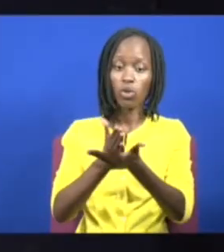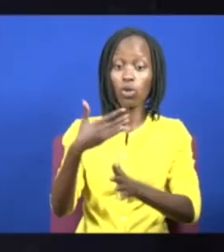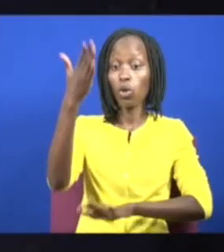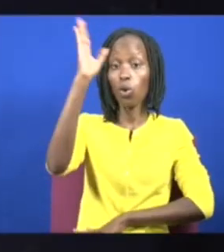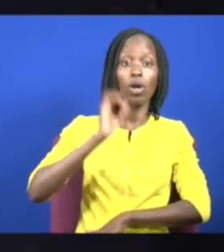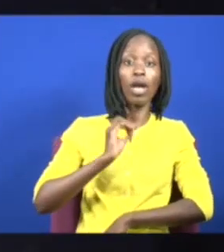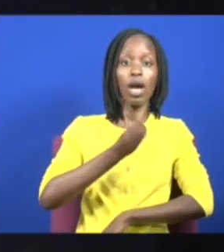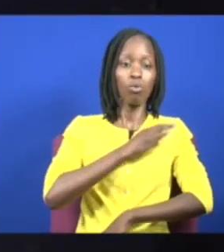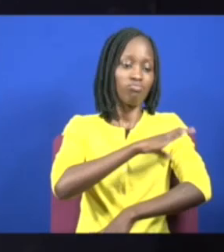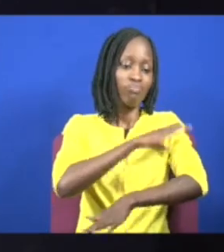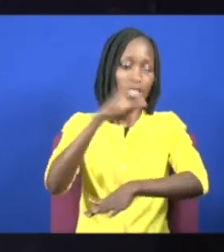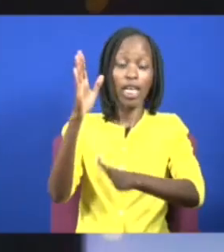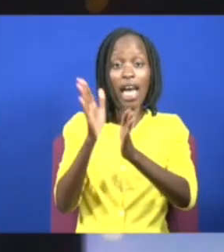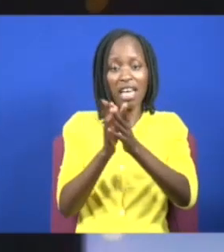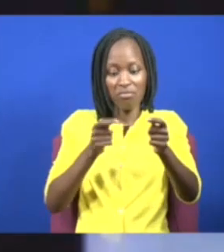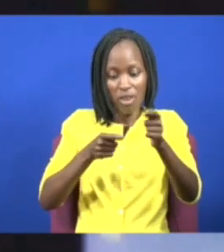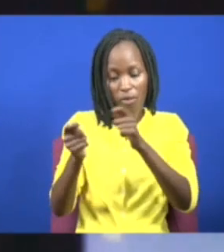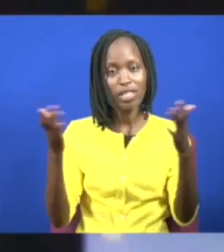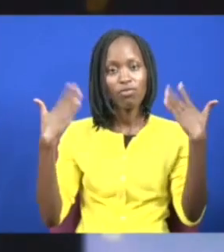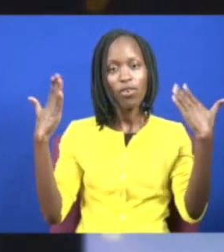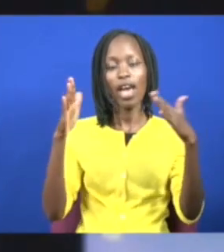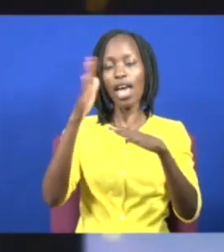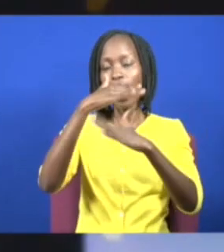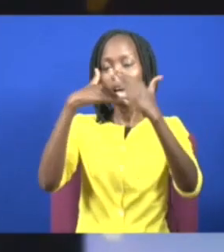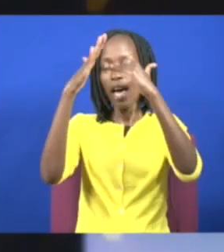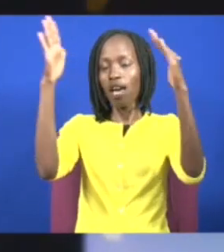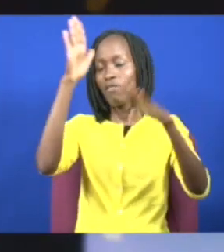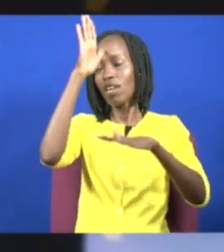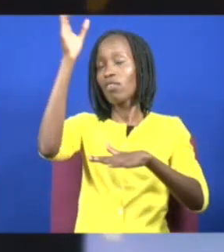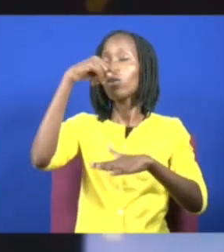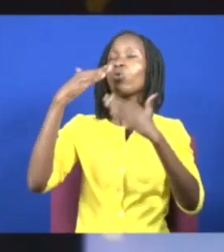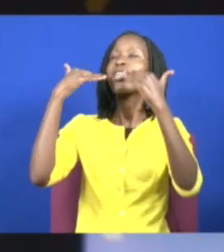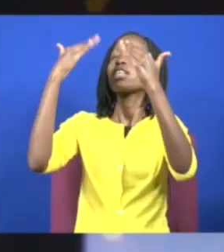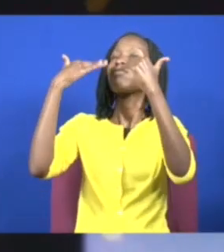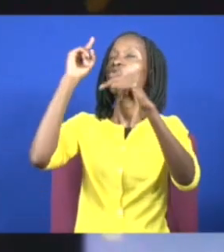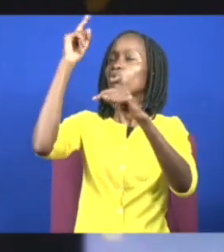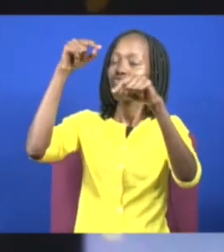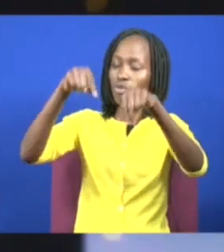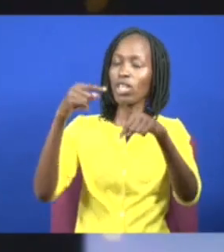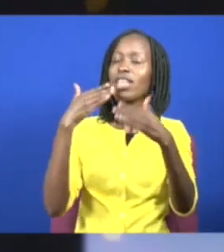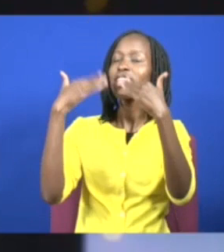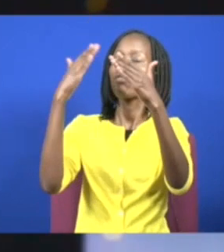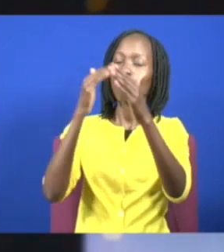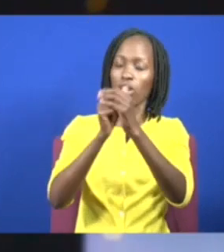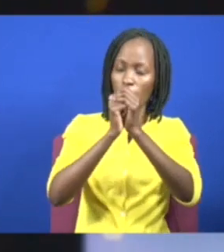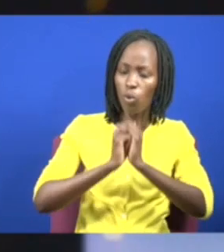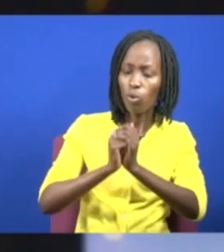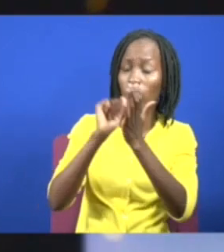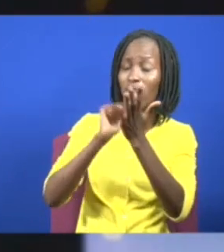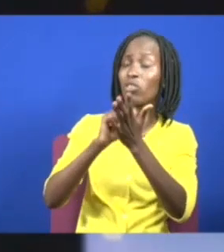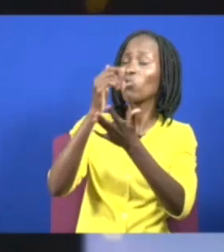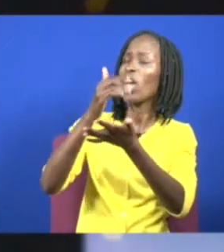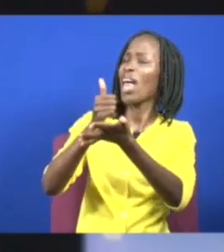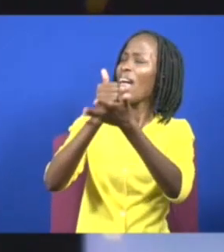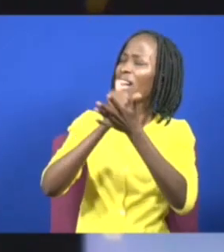Indeed, our God is a champion and he reigns forevermore. Heavenly Father, we're grateful to you for today. We thank you for the worship that you've